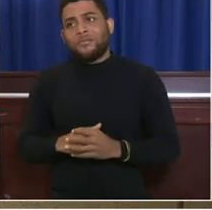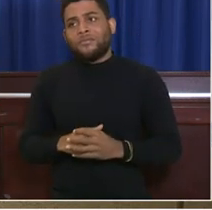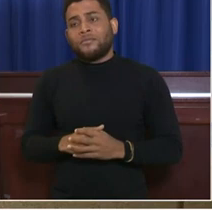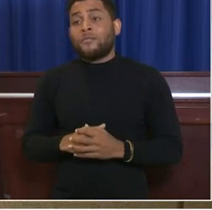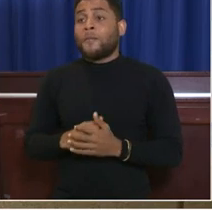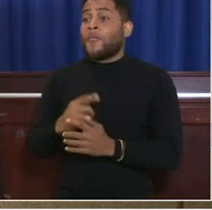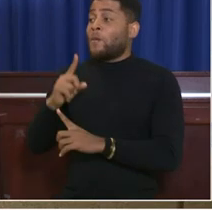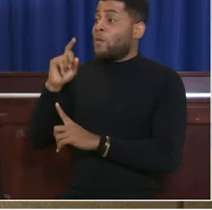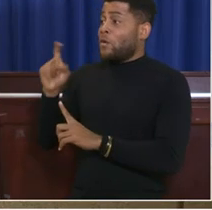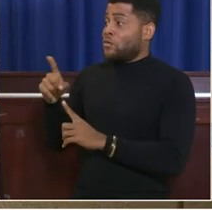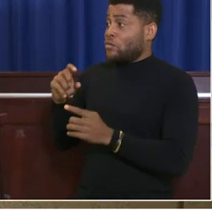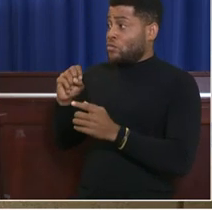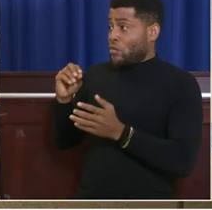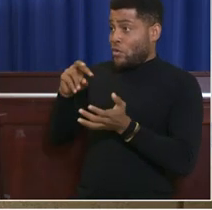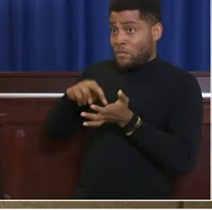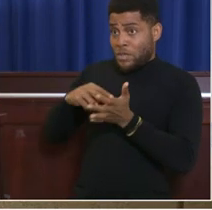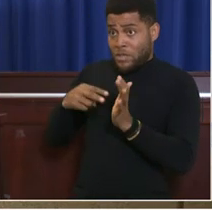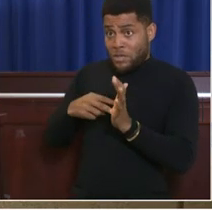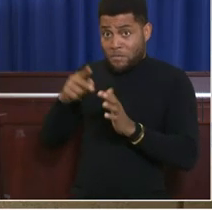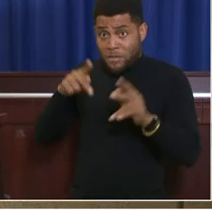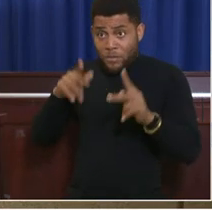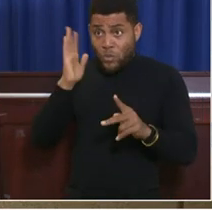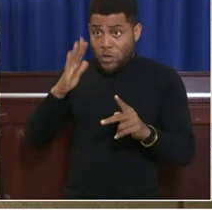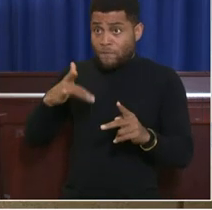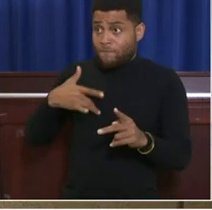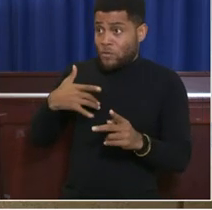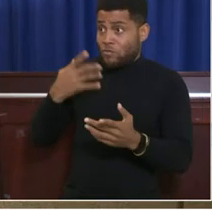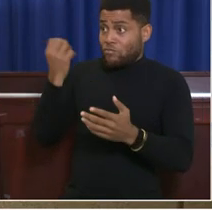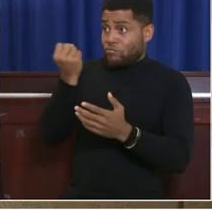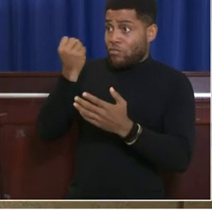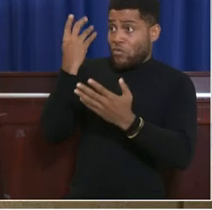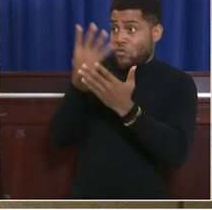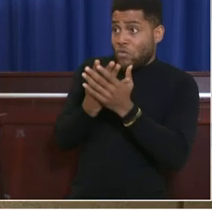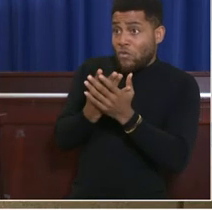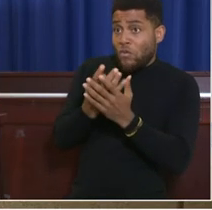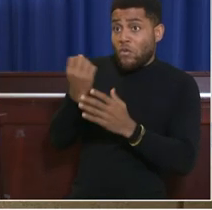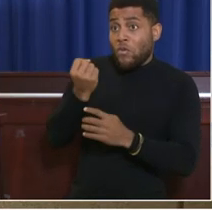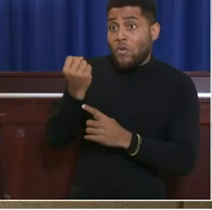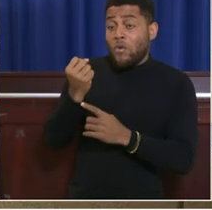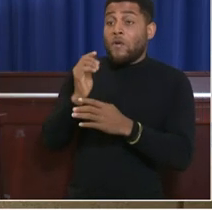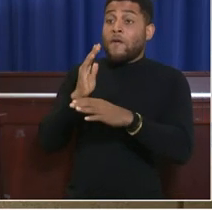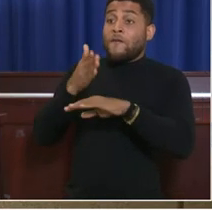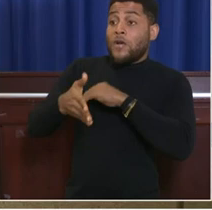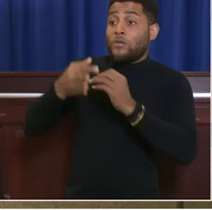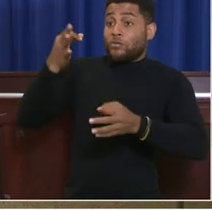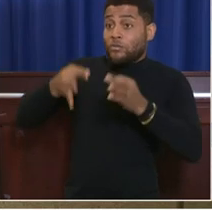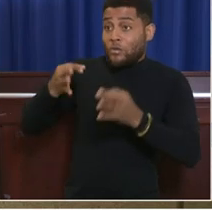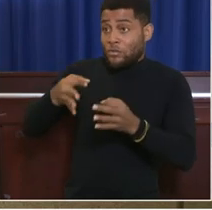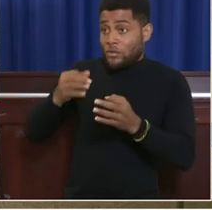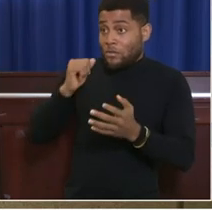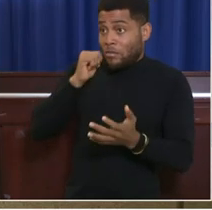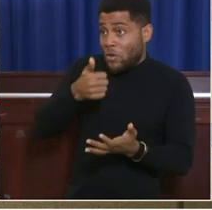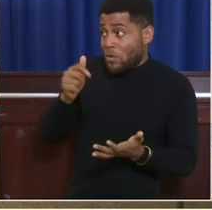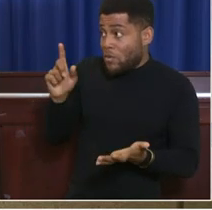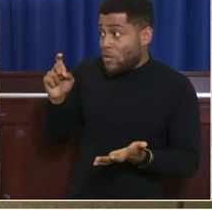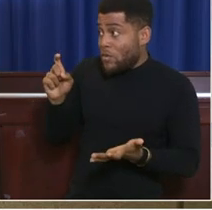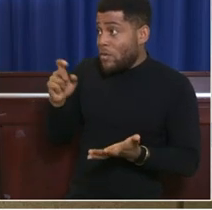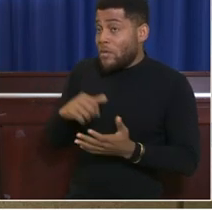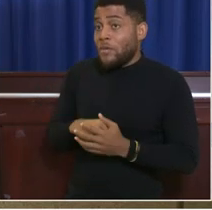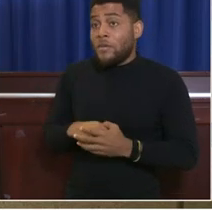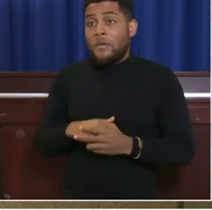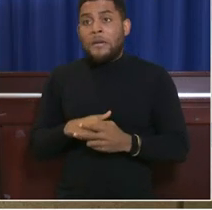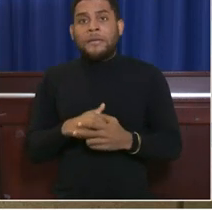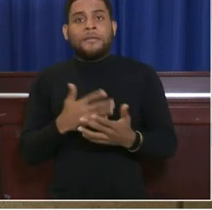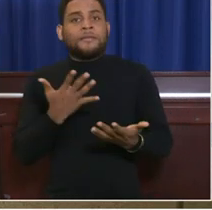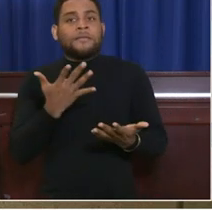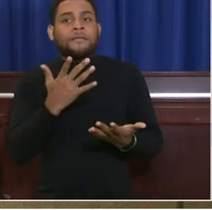tomorrow? I don't know, Peter. And the fact is, what are you asking? Would they